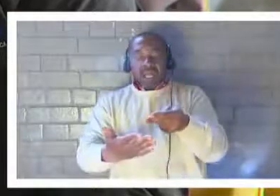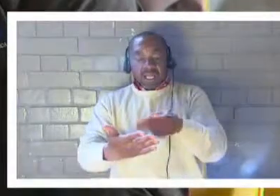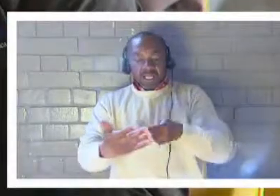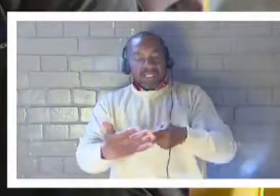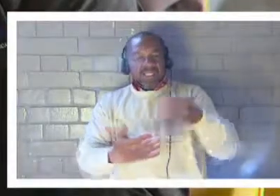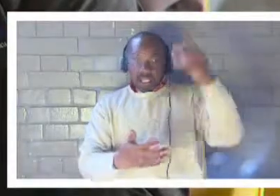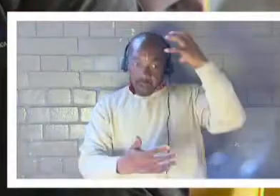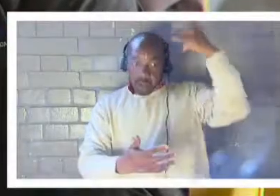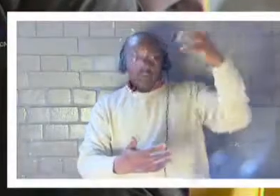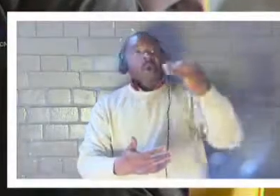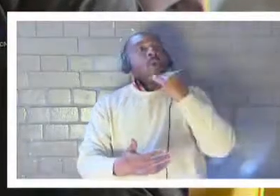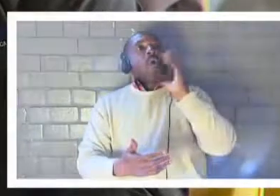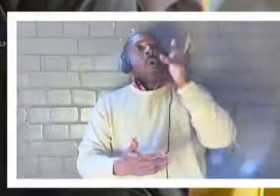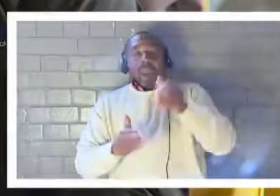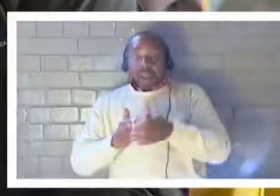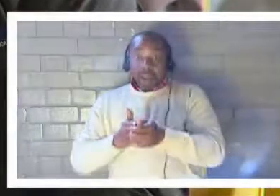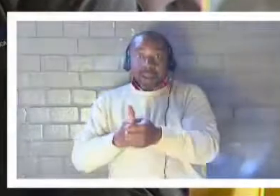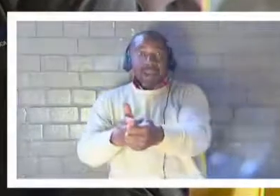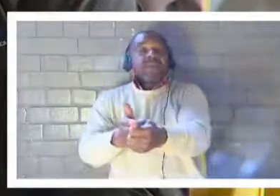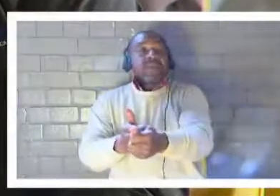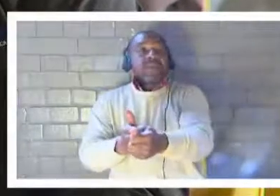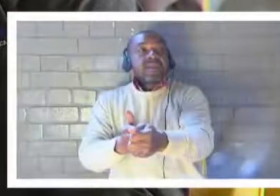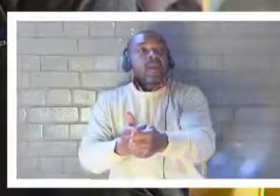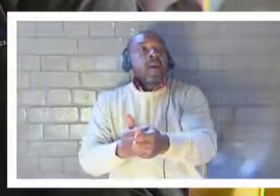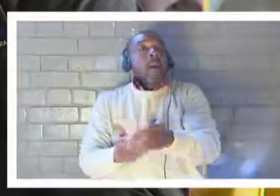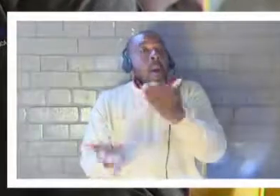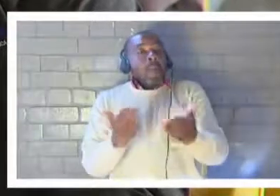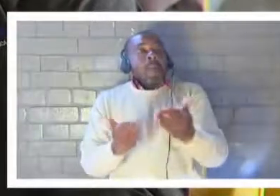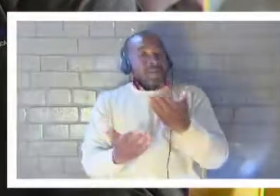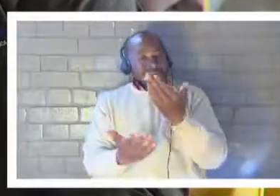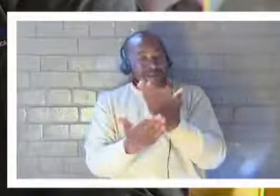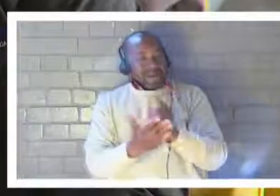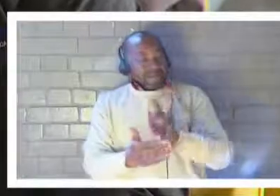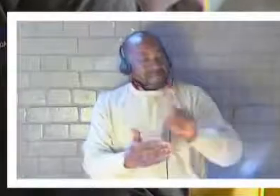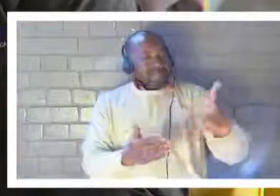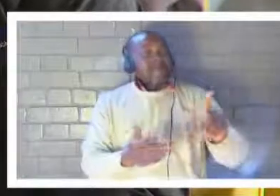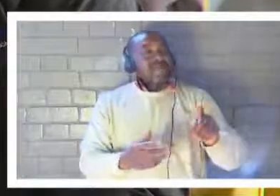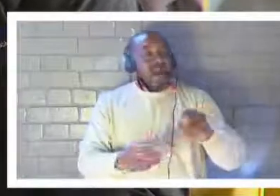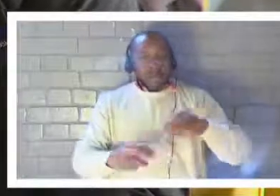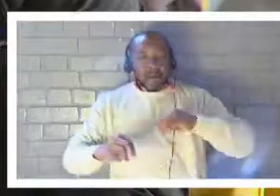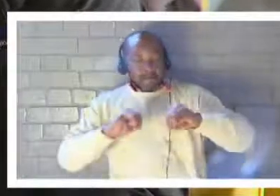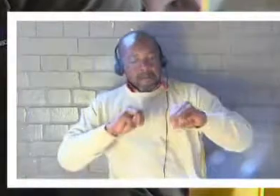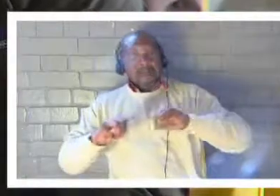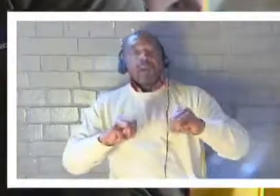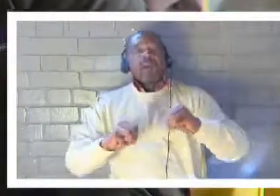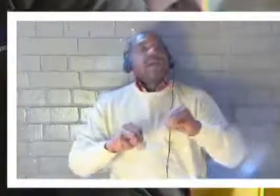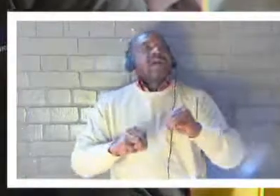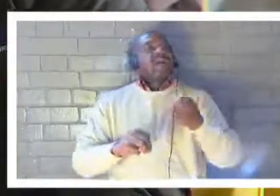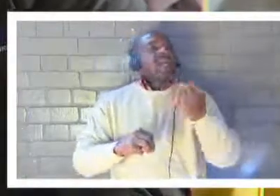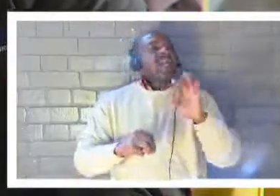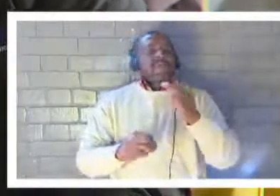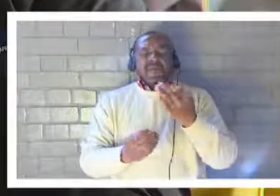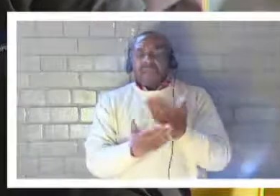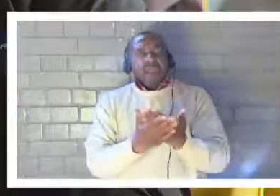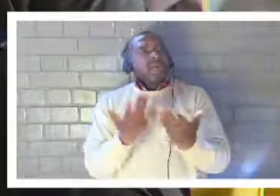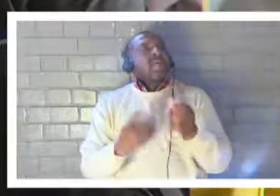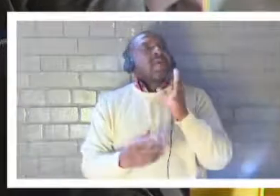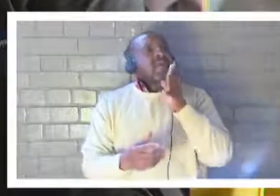to manage them. Hence now, even if they can be many, but if we are having 1 chief artisan, it's going to be a